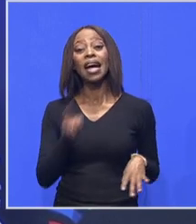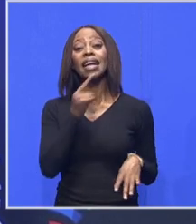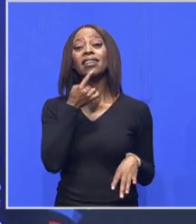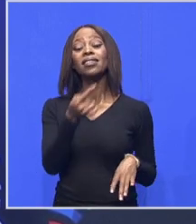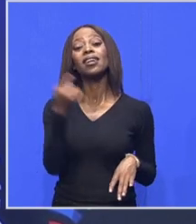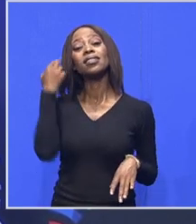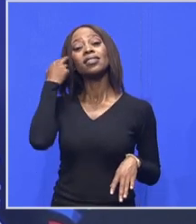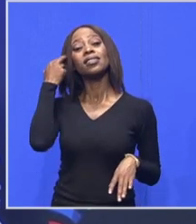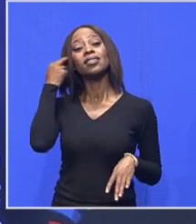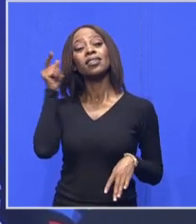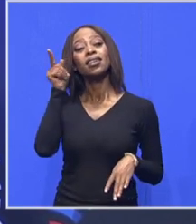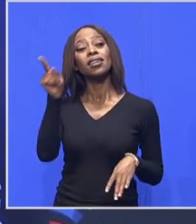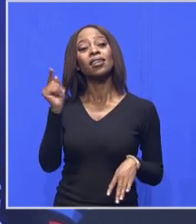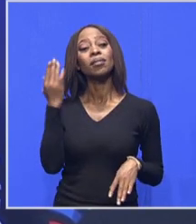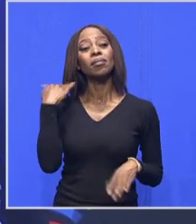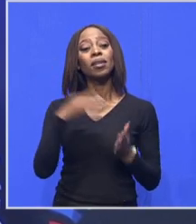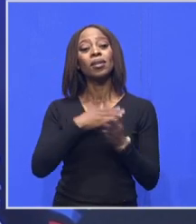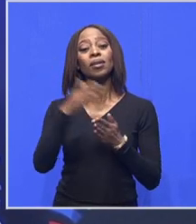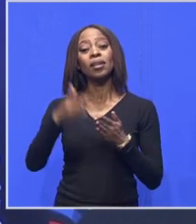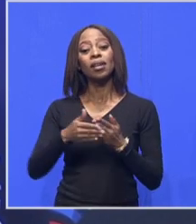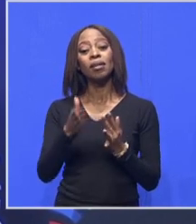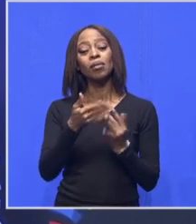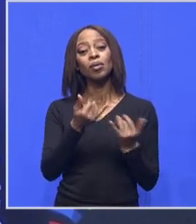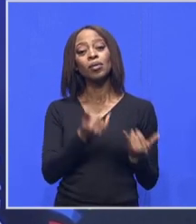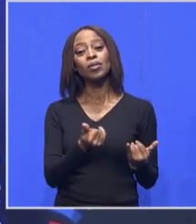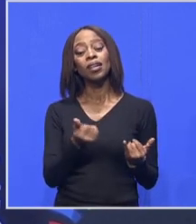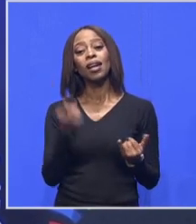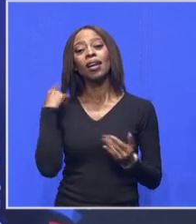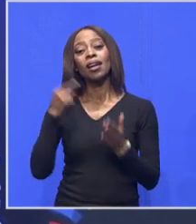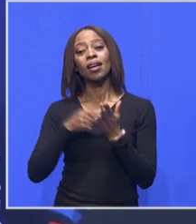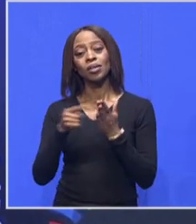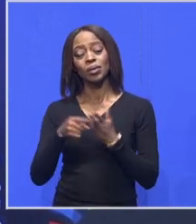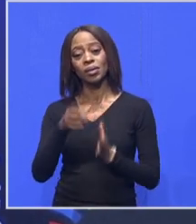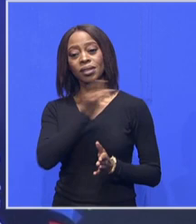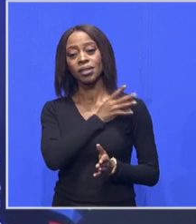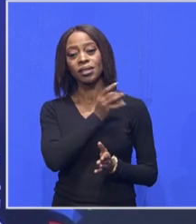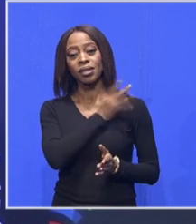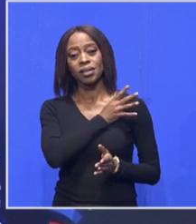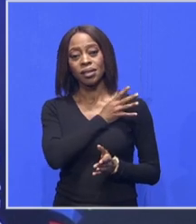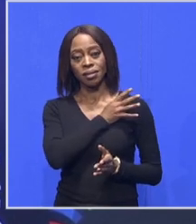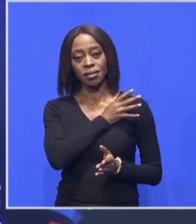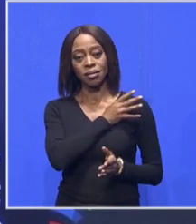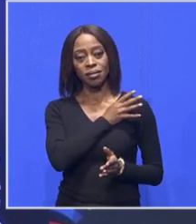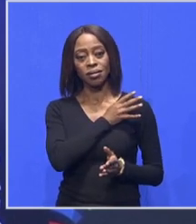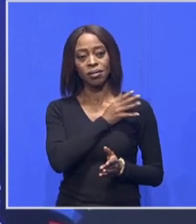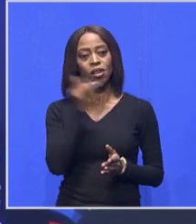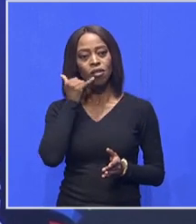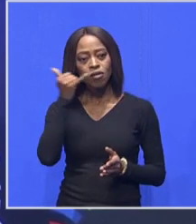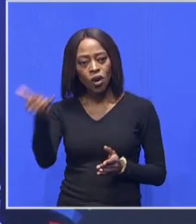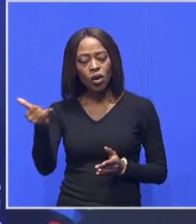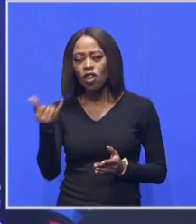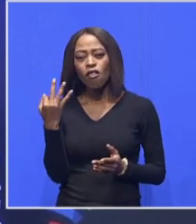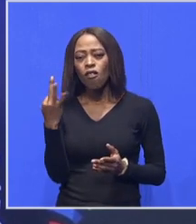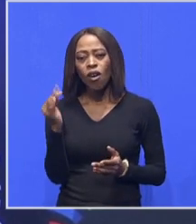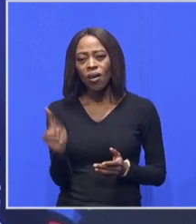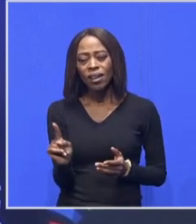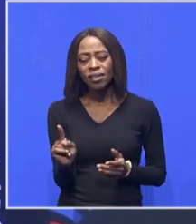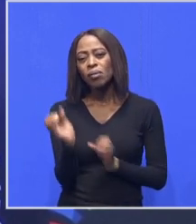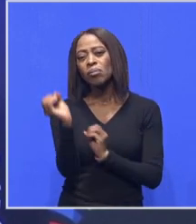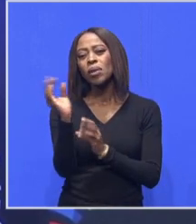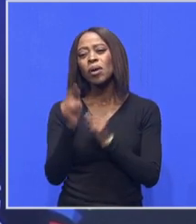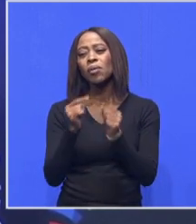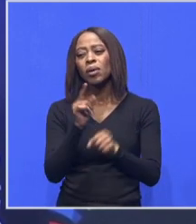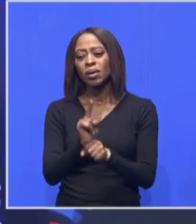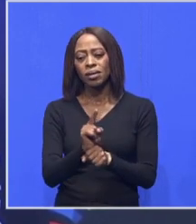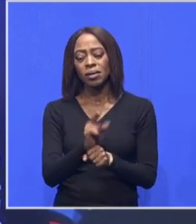General this past weekend and between today and this past weekend on Saturday. What was that call about and what was he briefing him about in particular? Because you